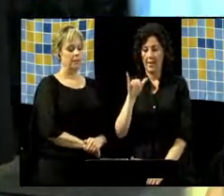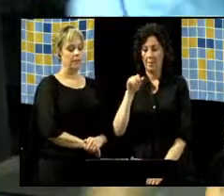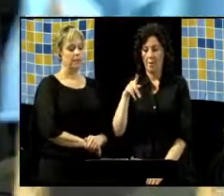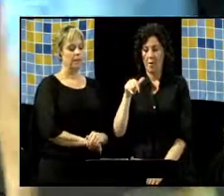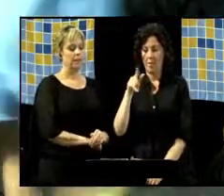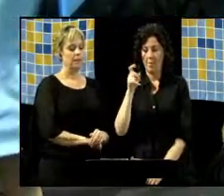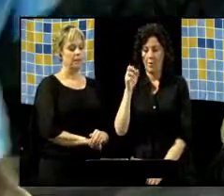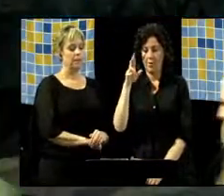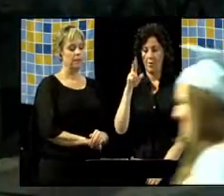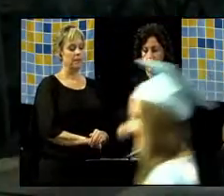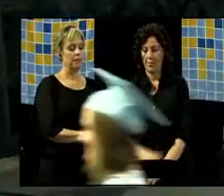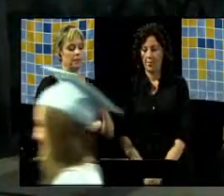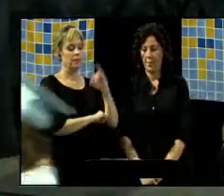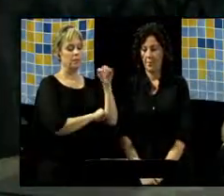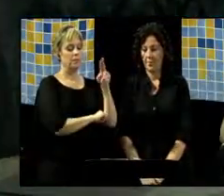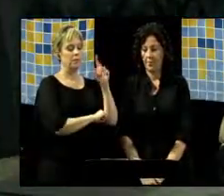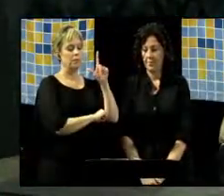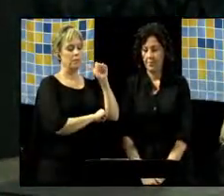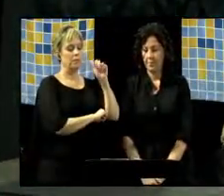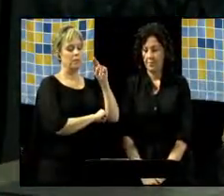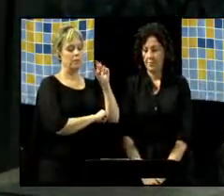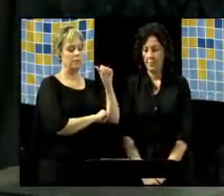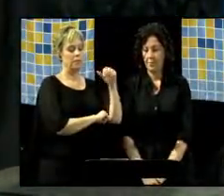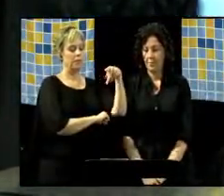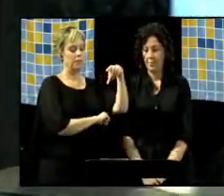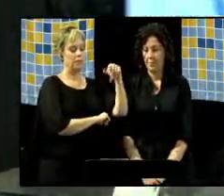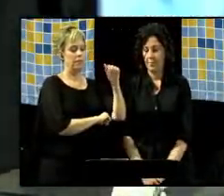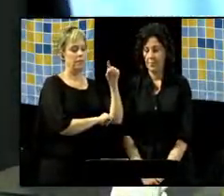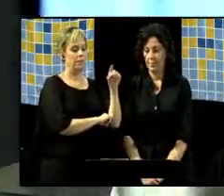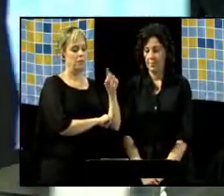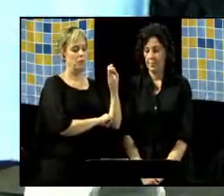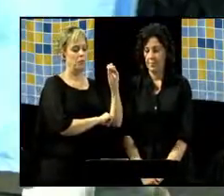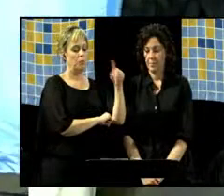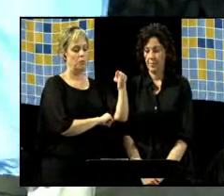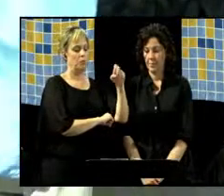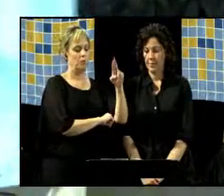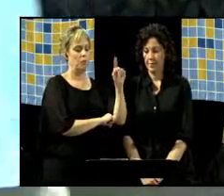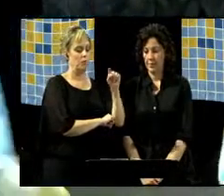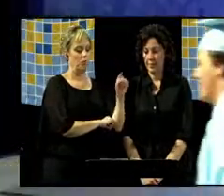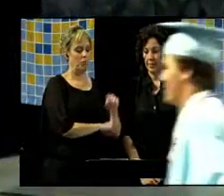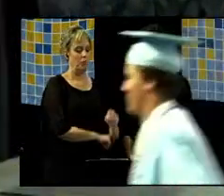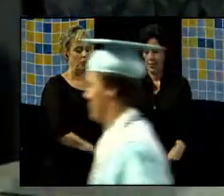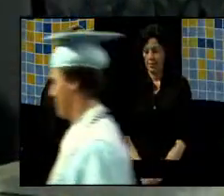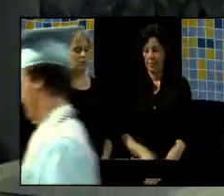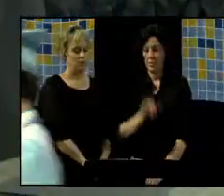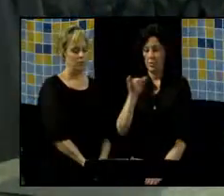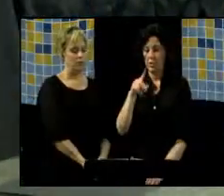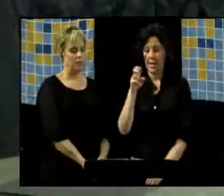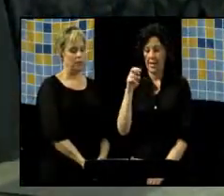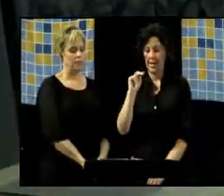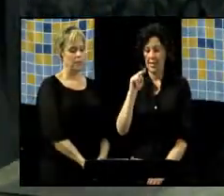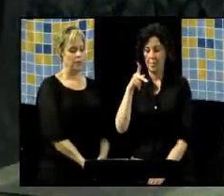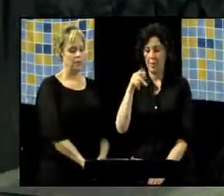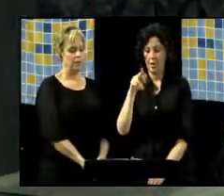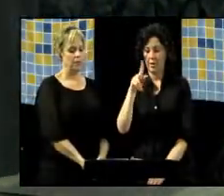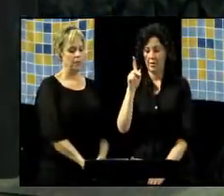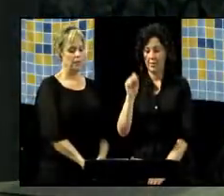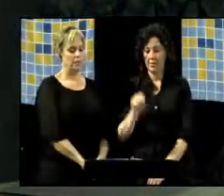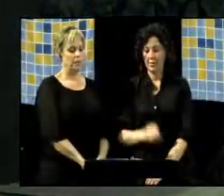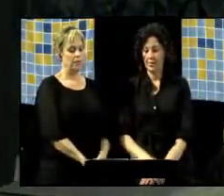Palmer, Juliana Angelico Panzo Perez, Jaden Danielle